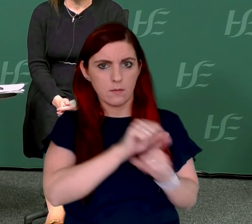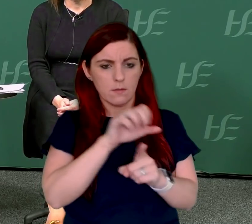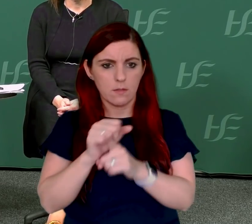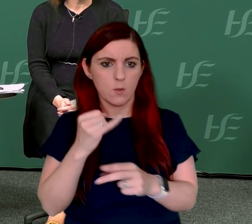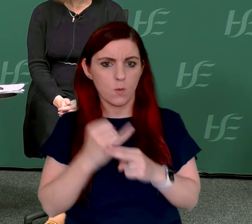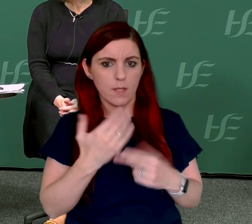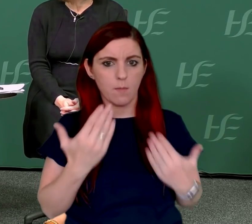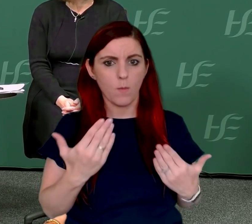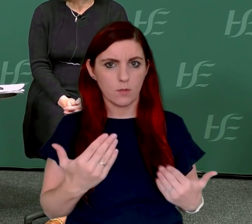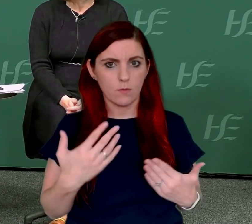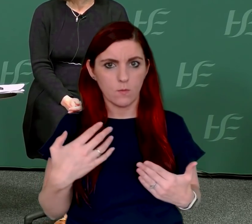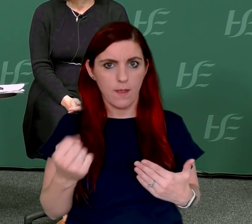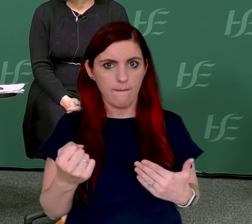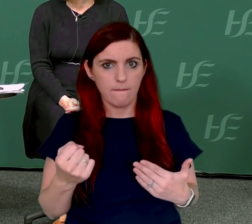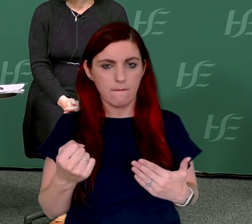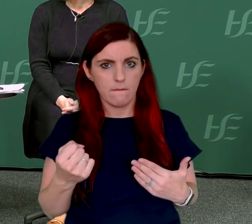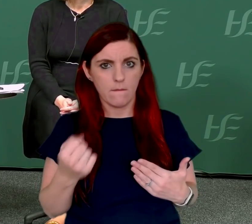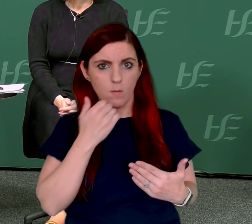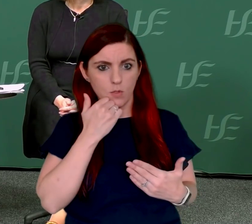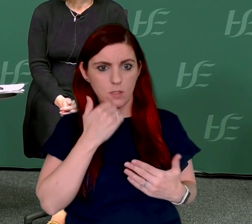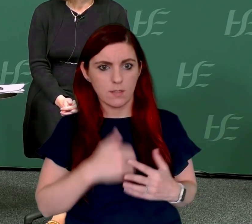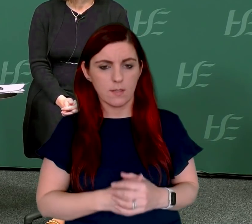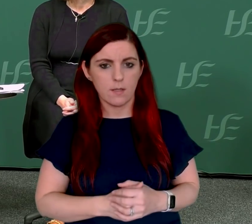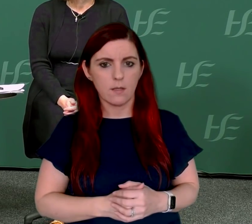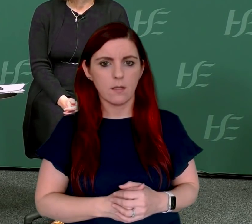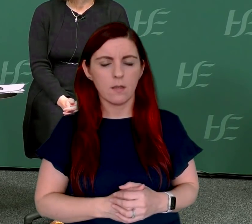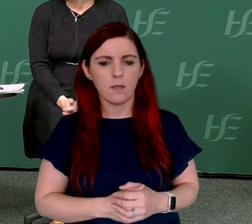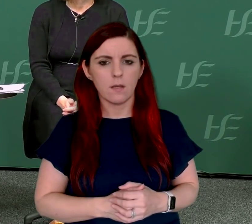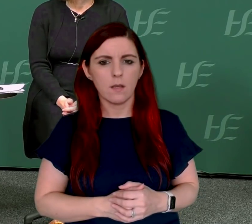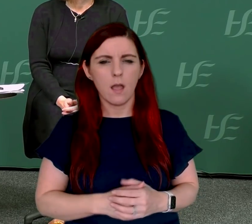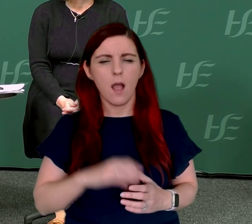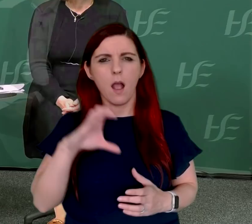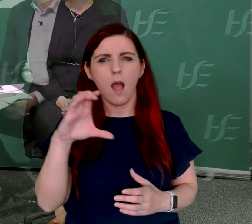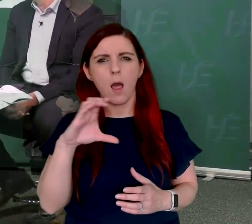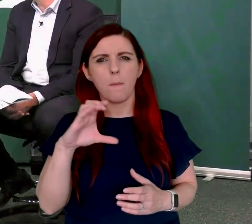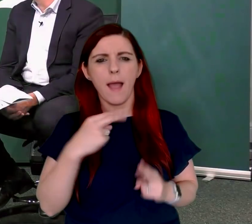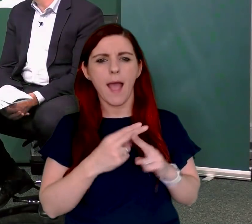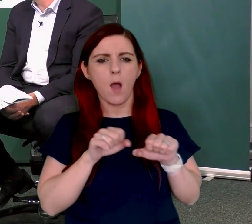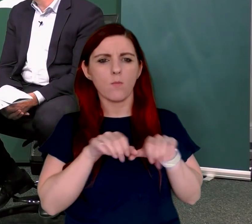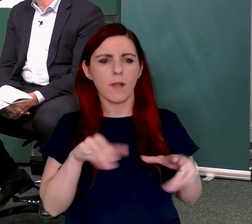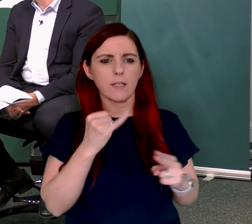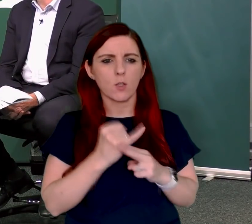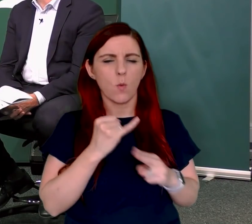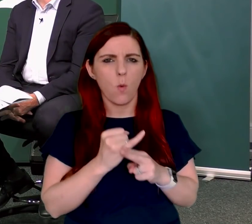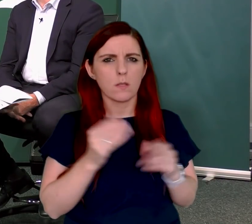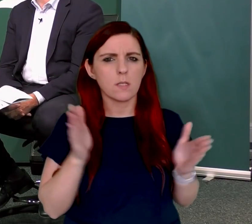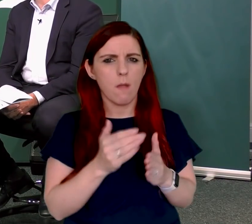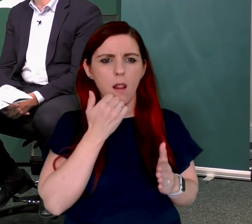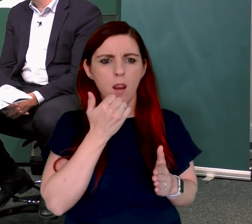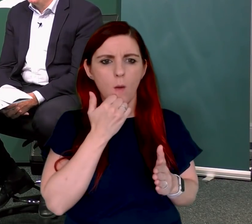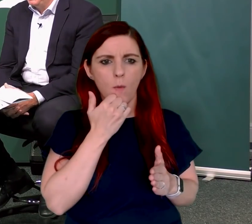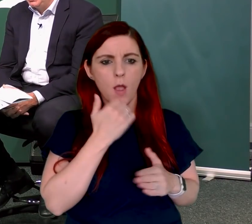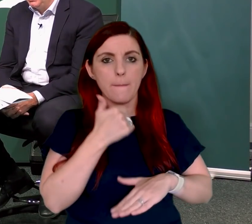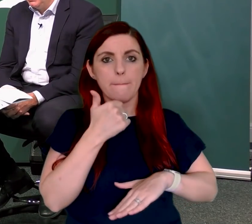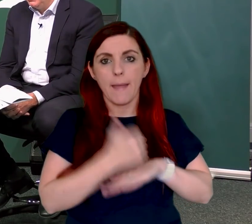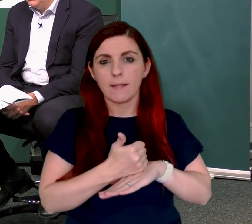but I was just wondering if you had any information on that. We have a relatively small number of outbreaks reported in schools. Based on the